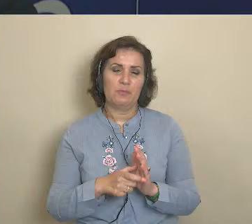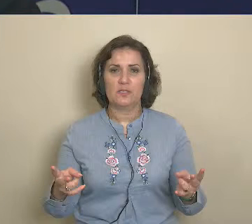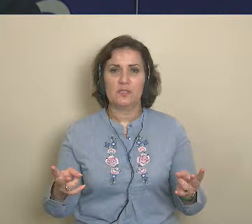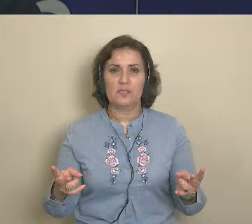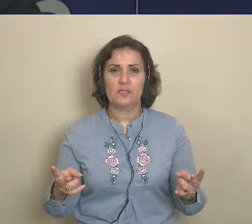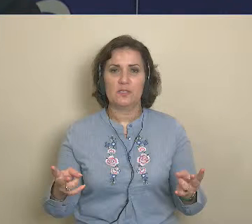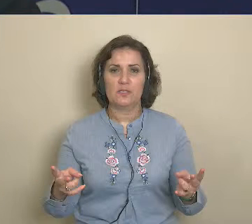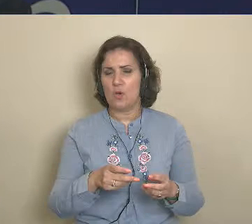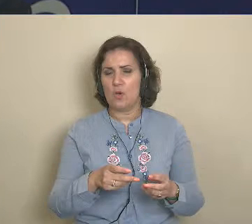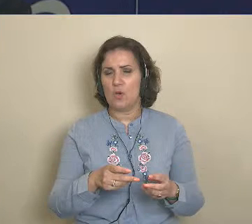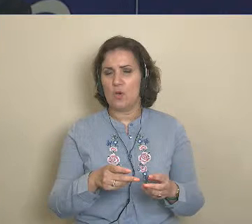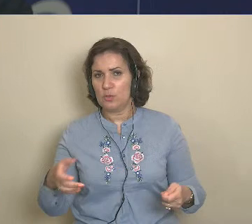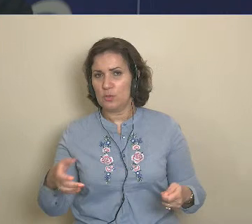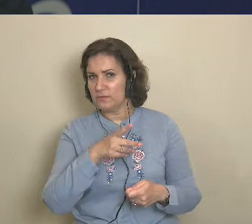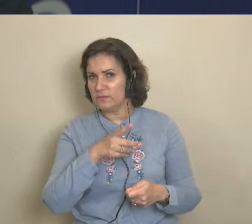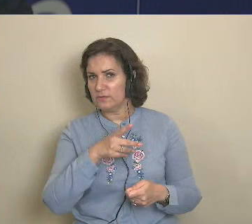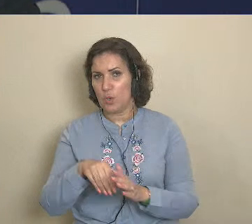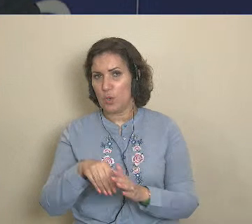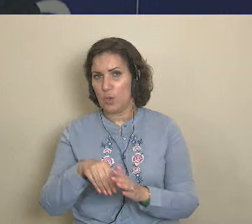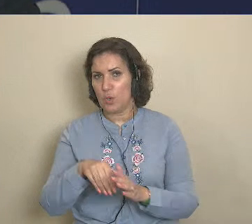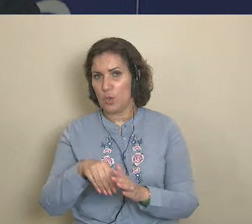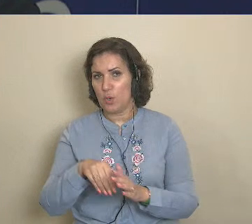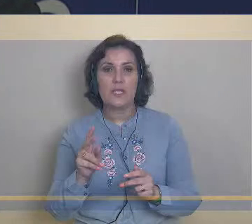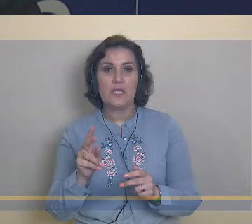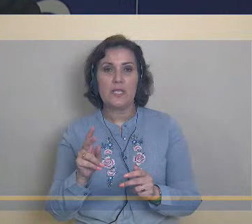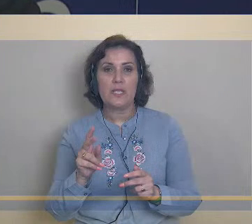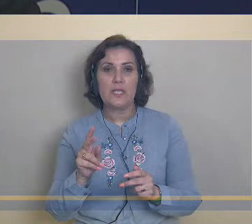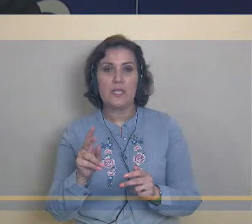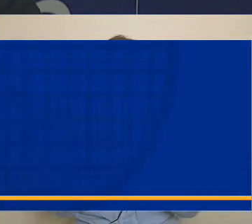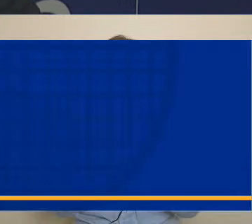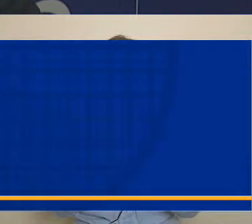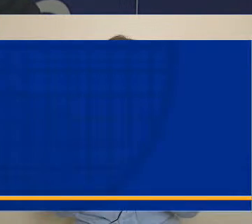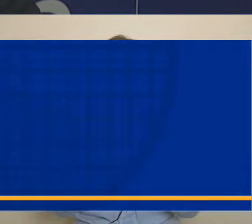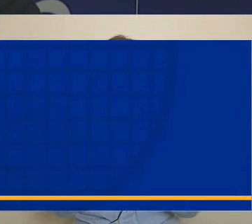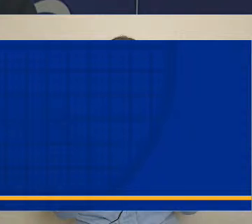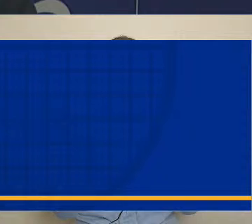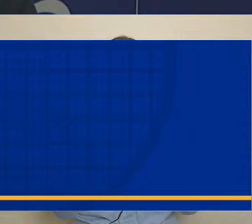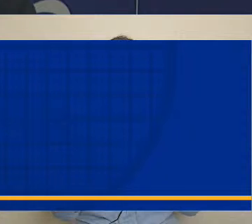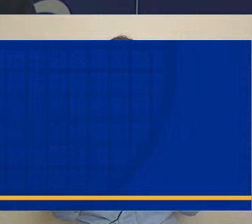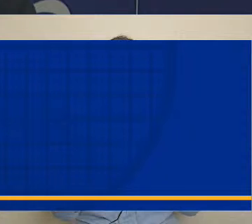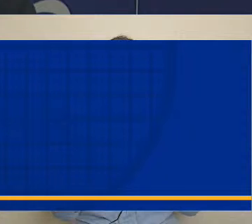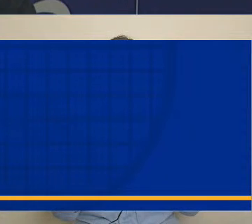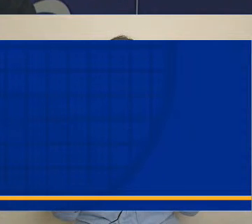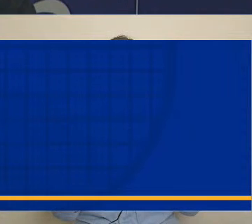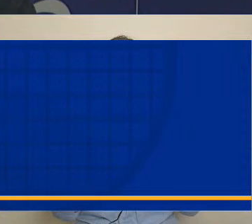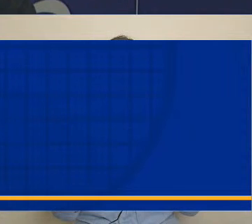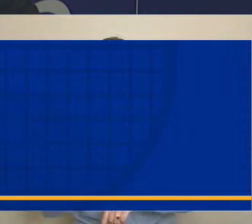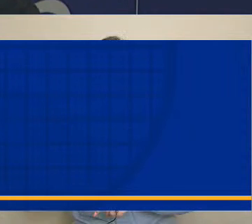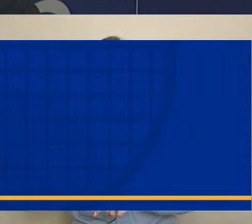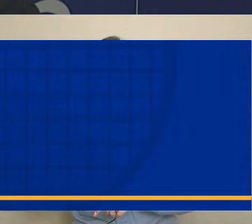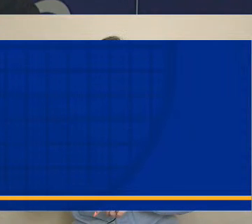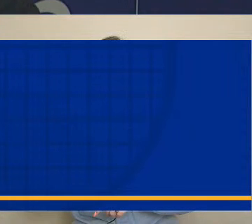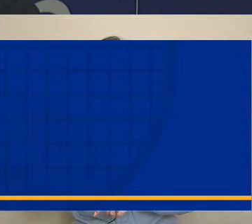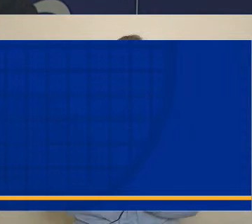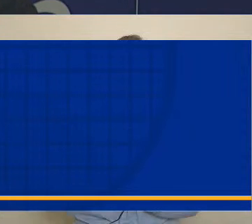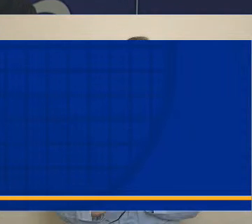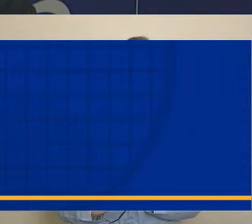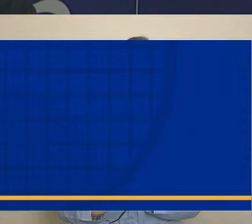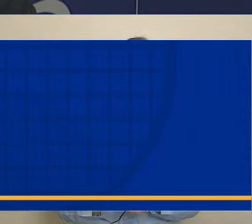premises for voting. We have to protract this voting, but we